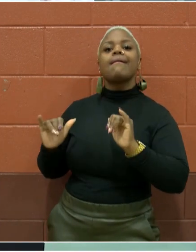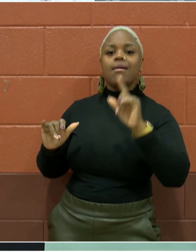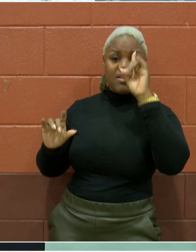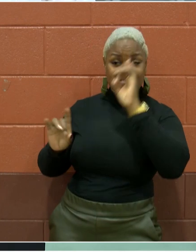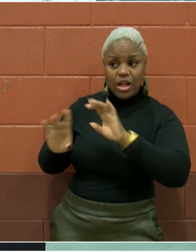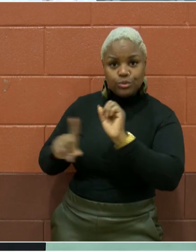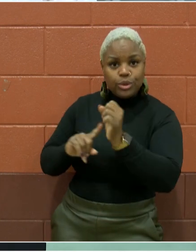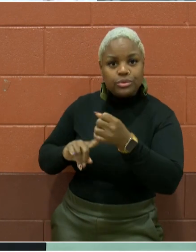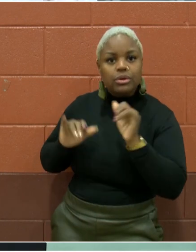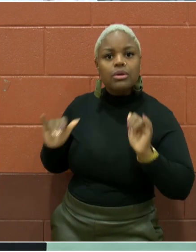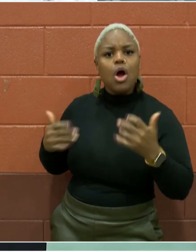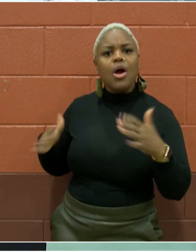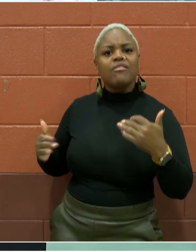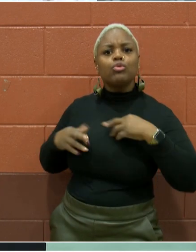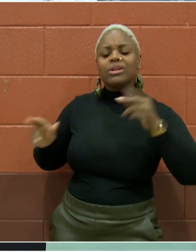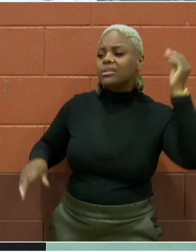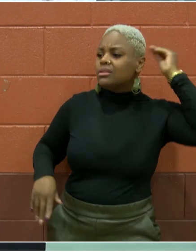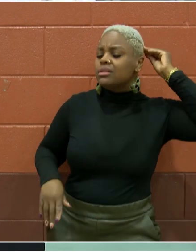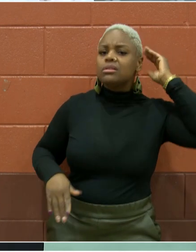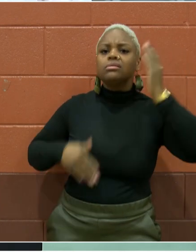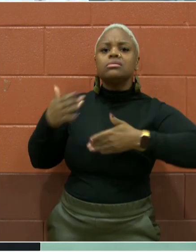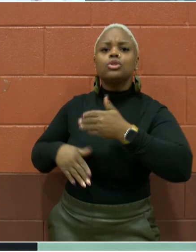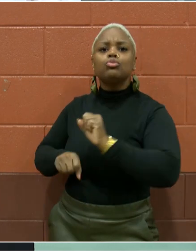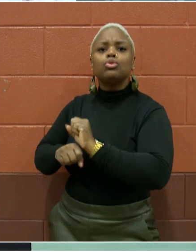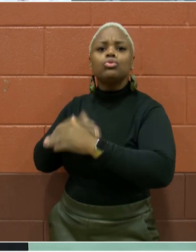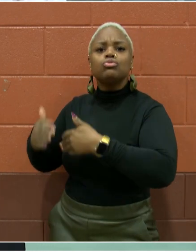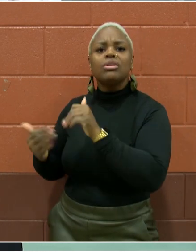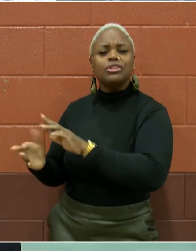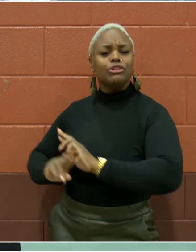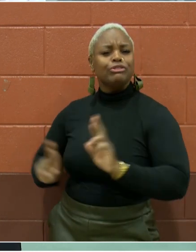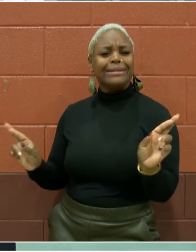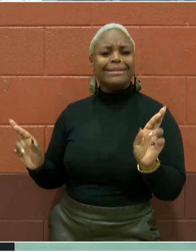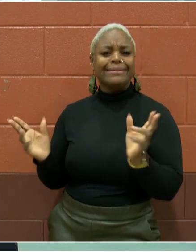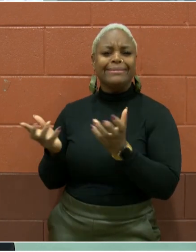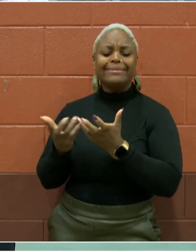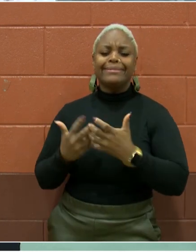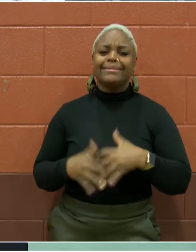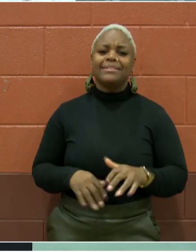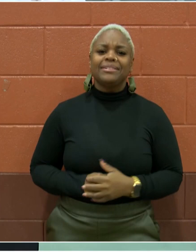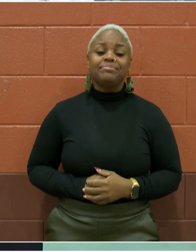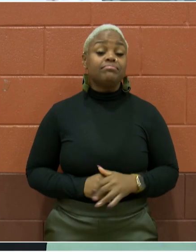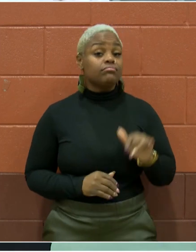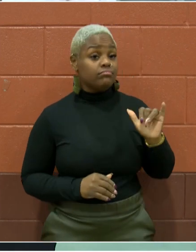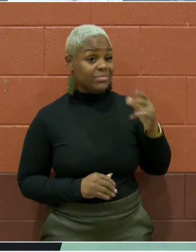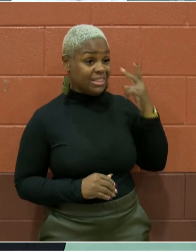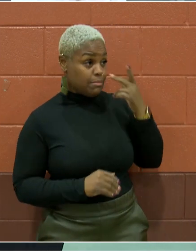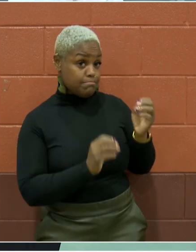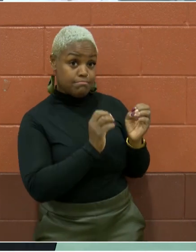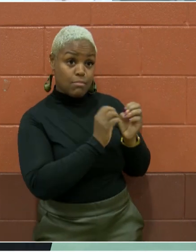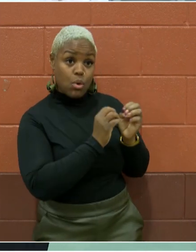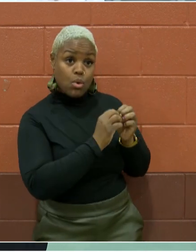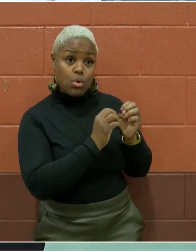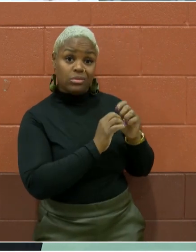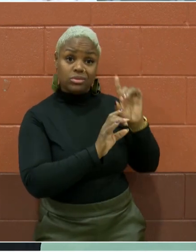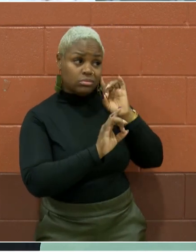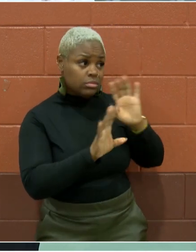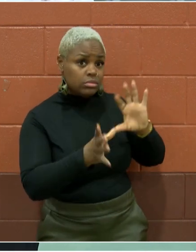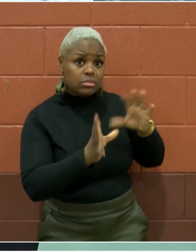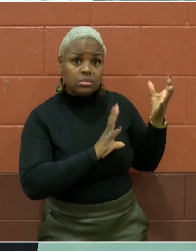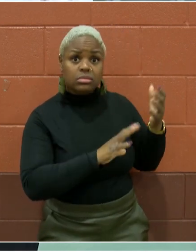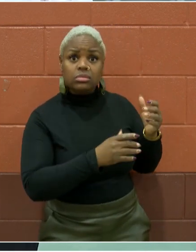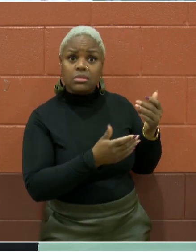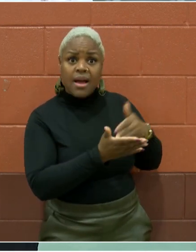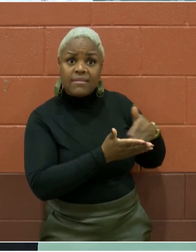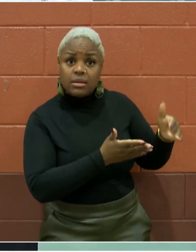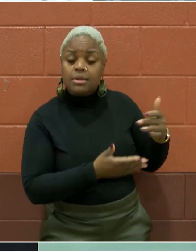best training and the best tool in order to address that. Something that the city's seeing more and more of now? I can't say that right off the top